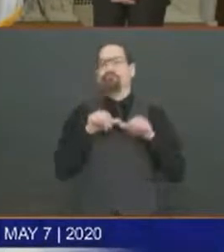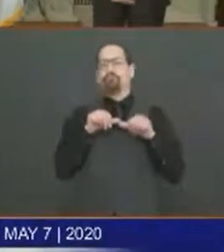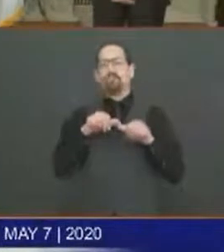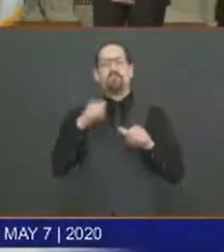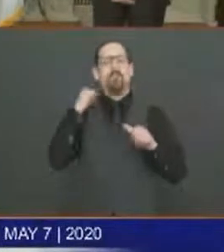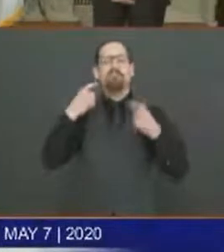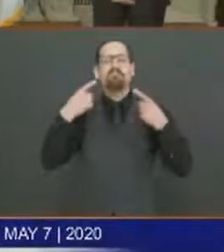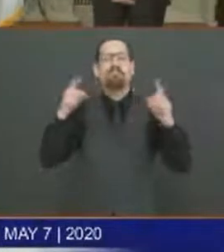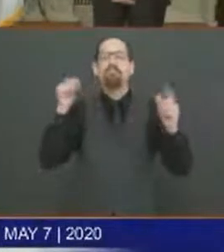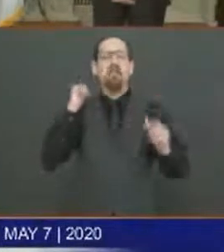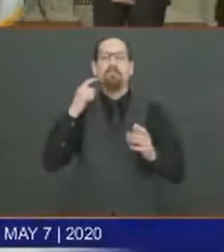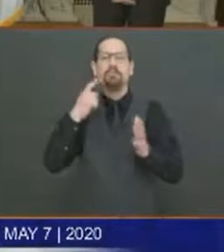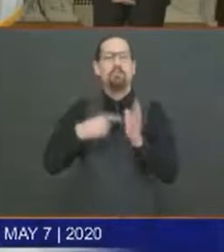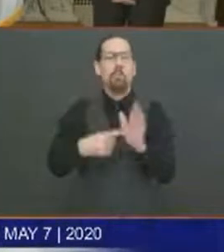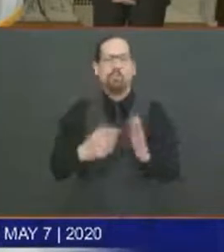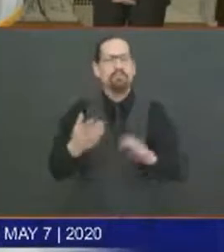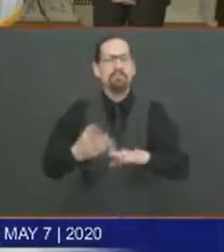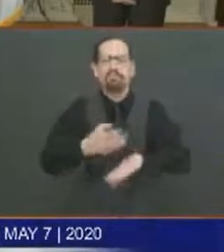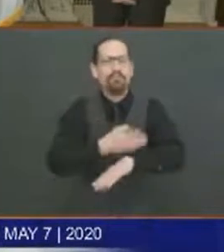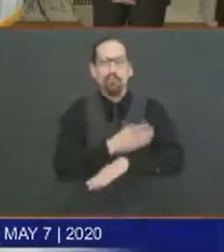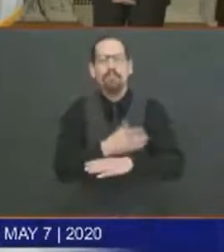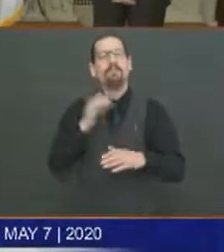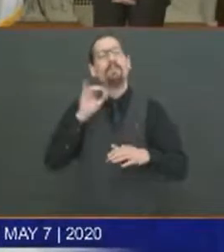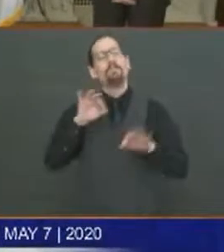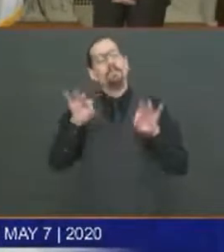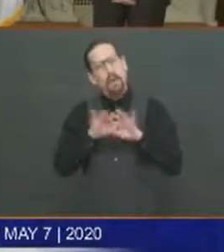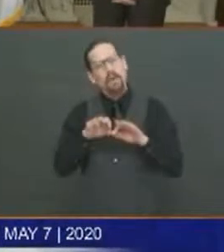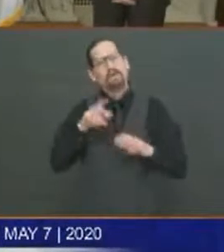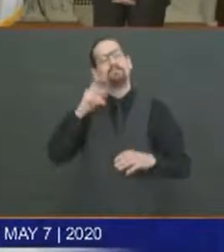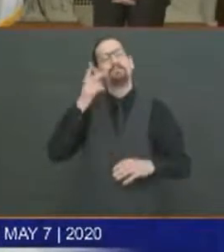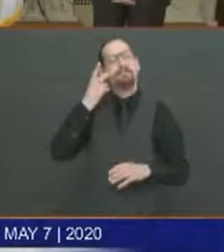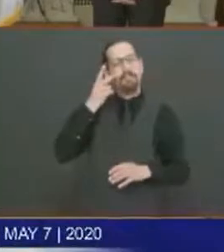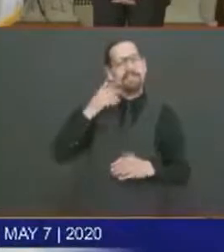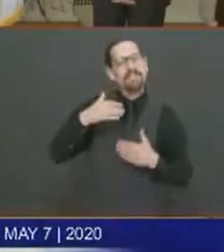So in phase one, restaurants are closed anyway for in-room dining.